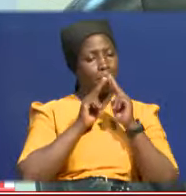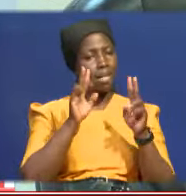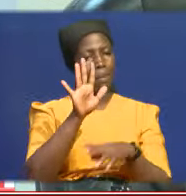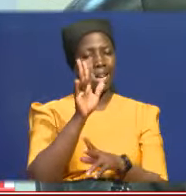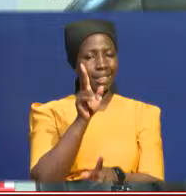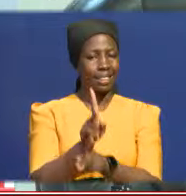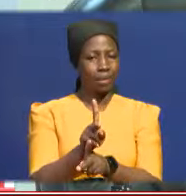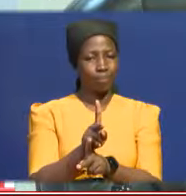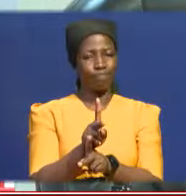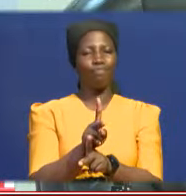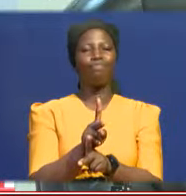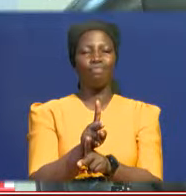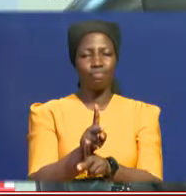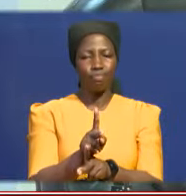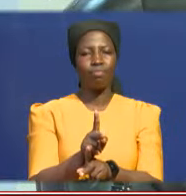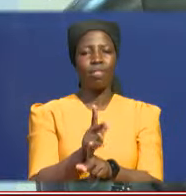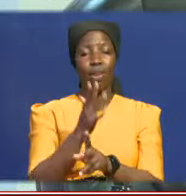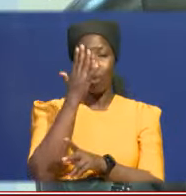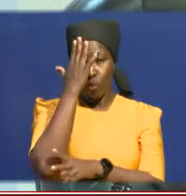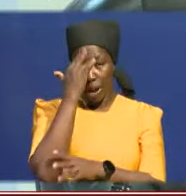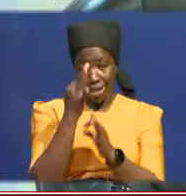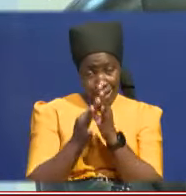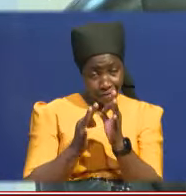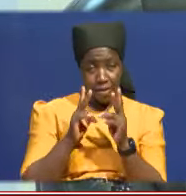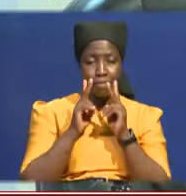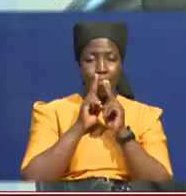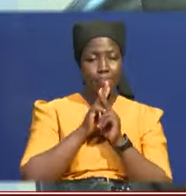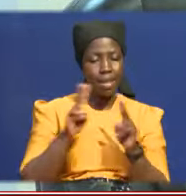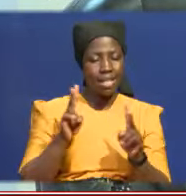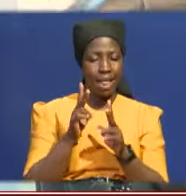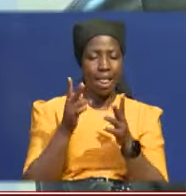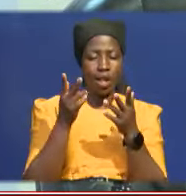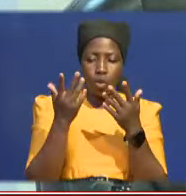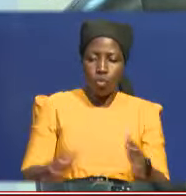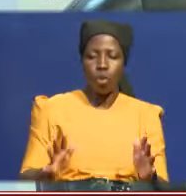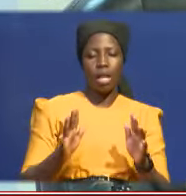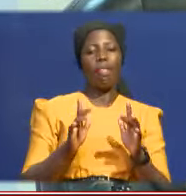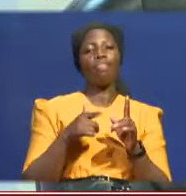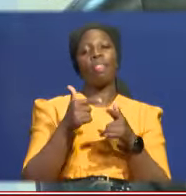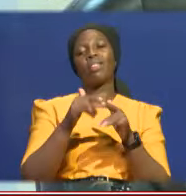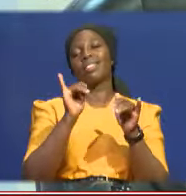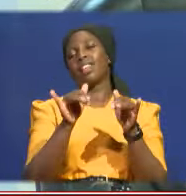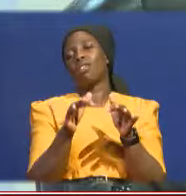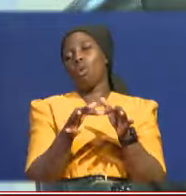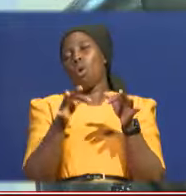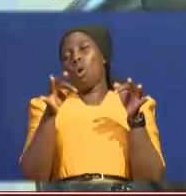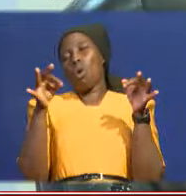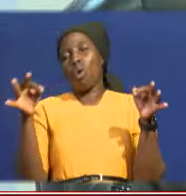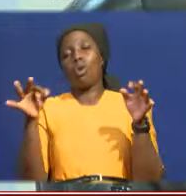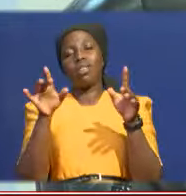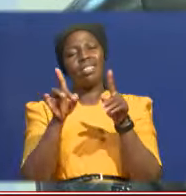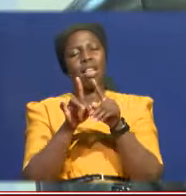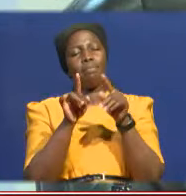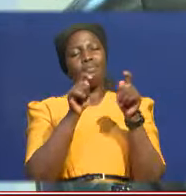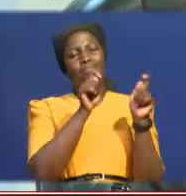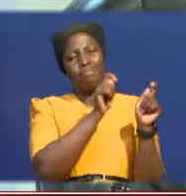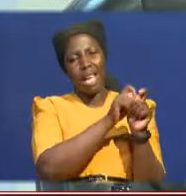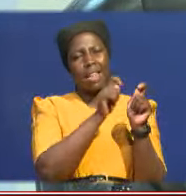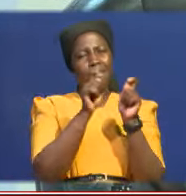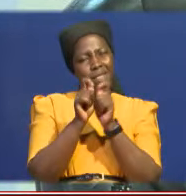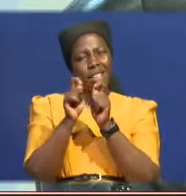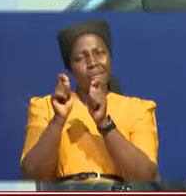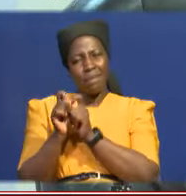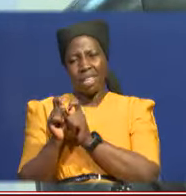matter what. Because if you lose it, it will take you a long time and a lot of pain and a lot of